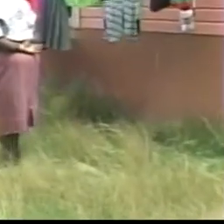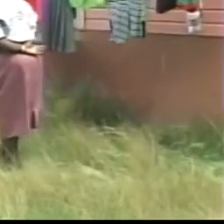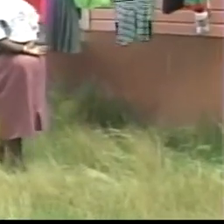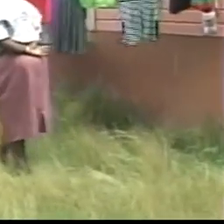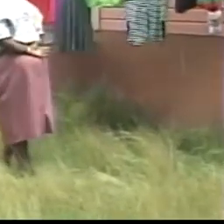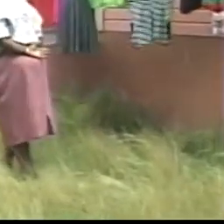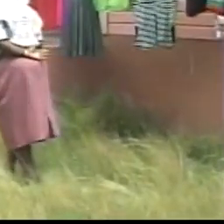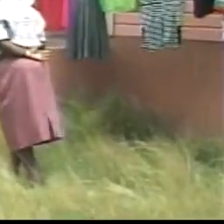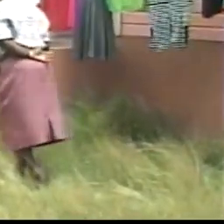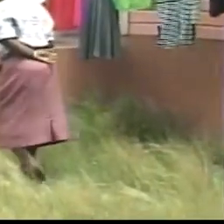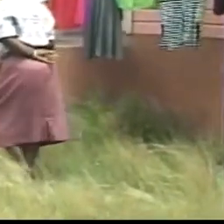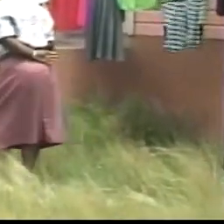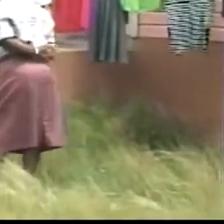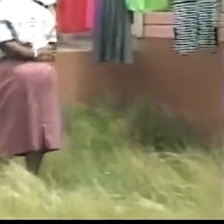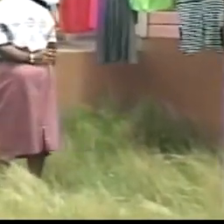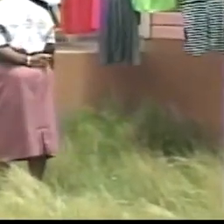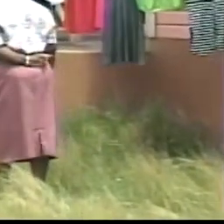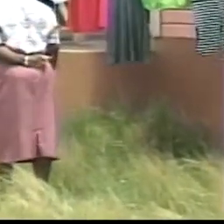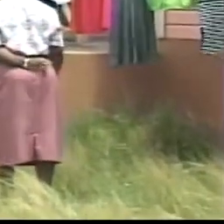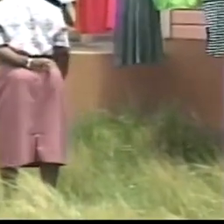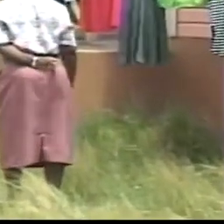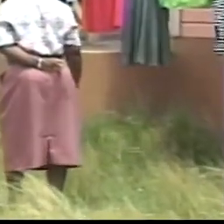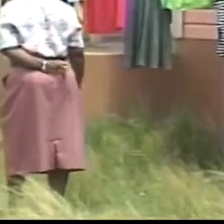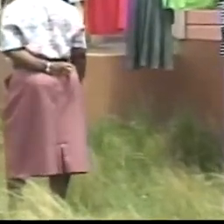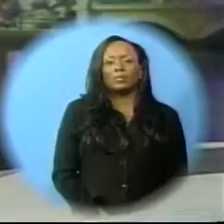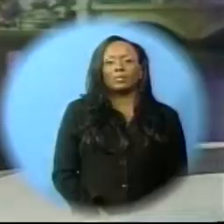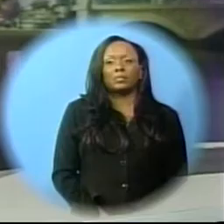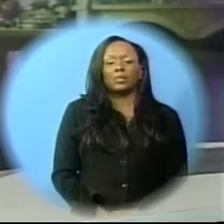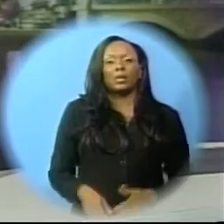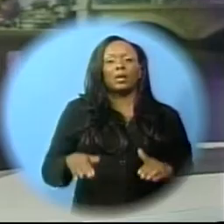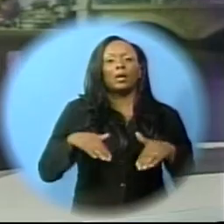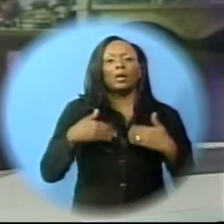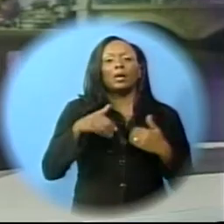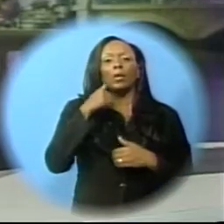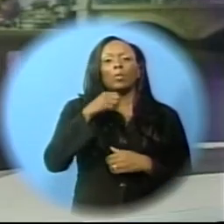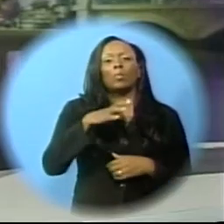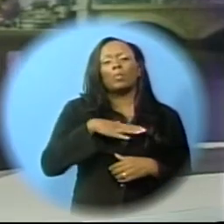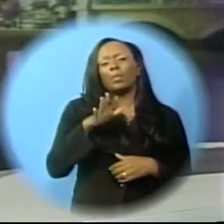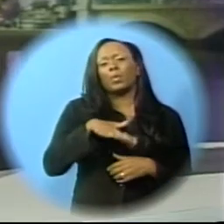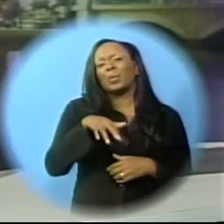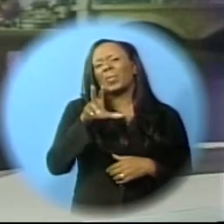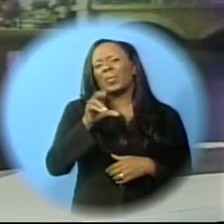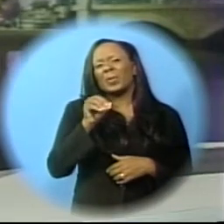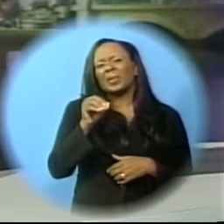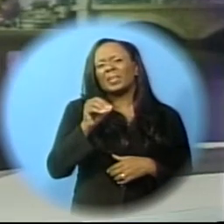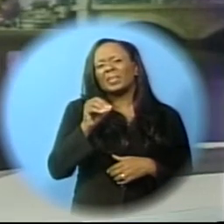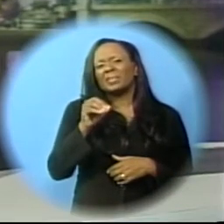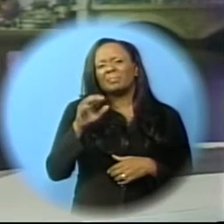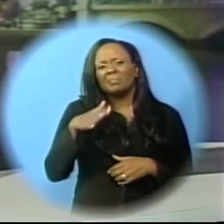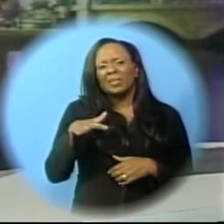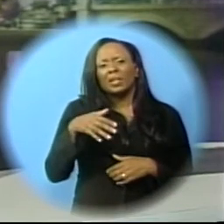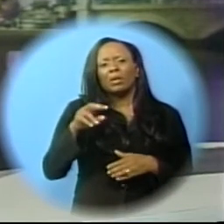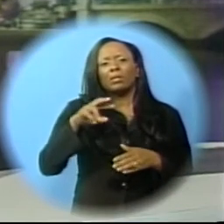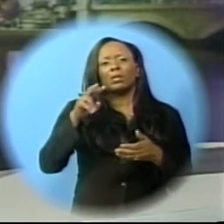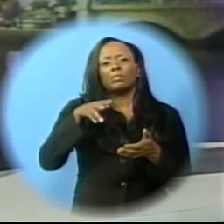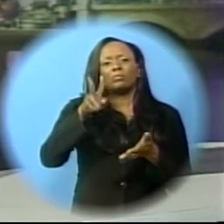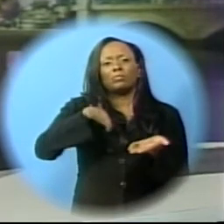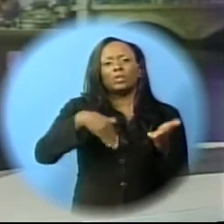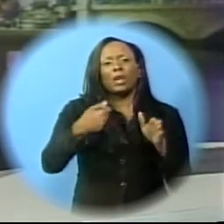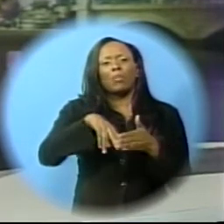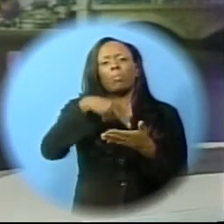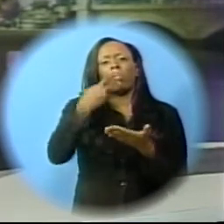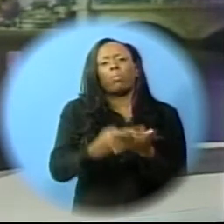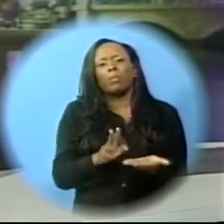NAB. Denise Blackman, CBC News. A young woman believed to be in her 30s collapsed and died in the